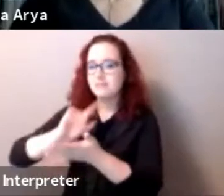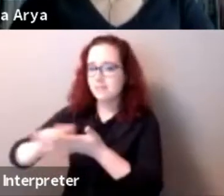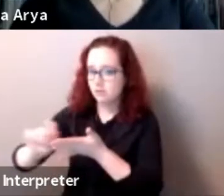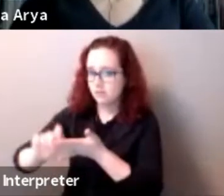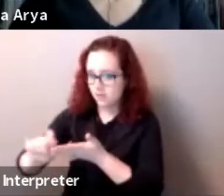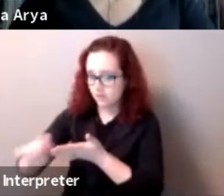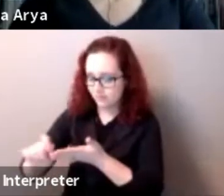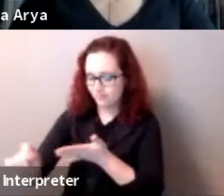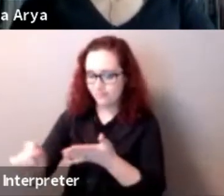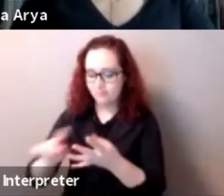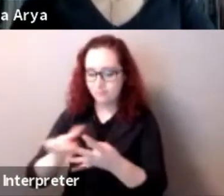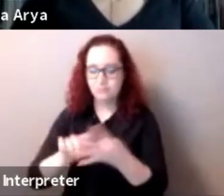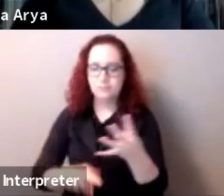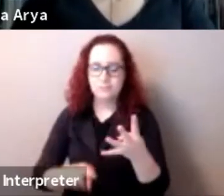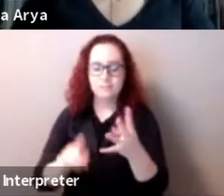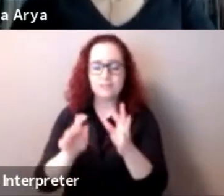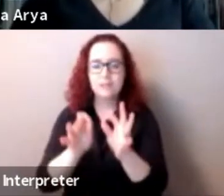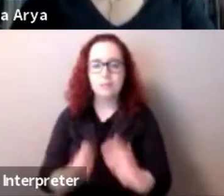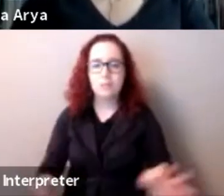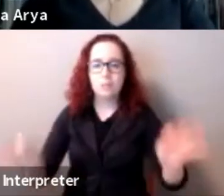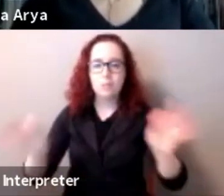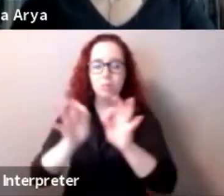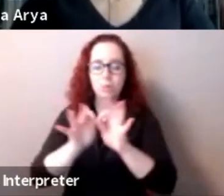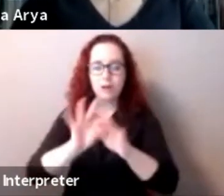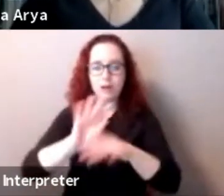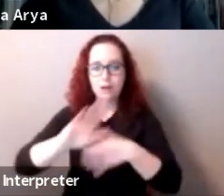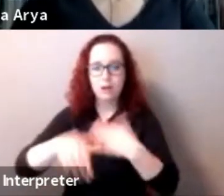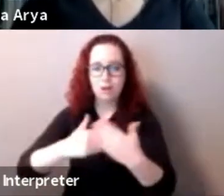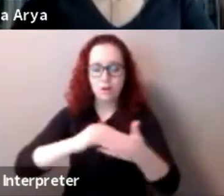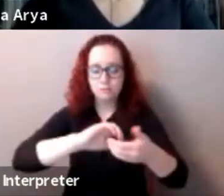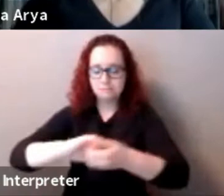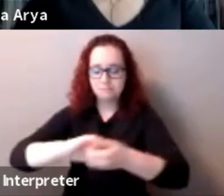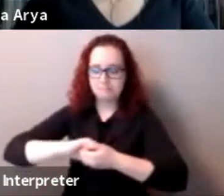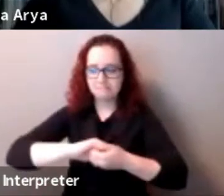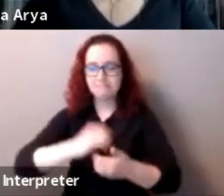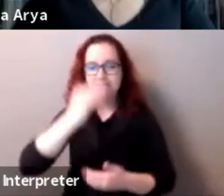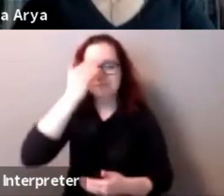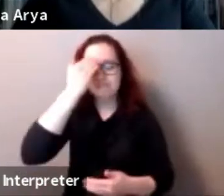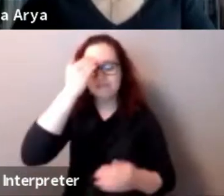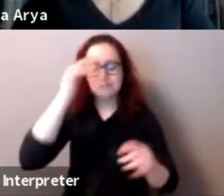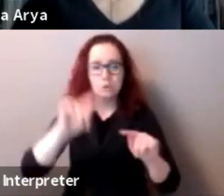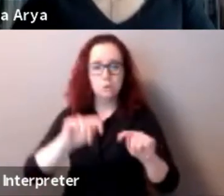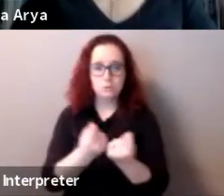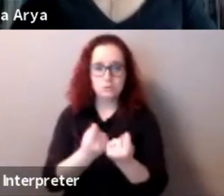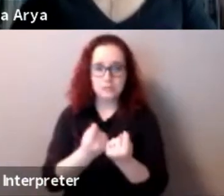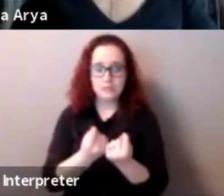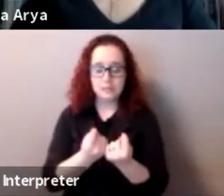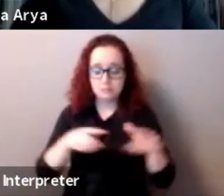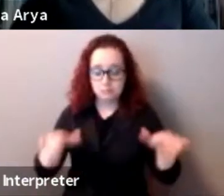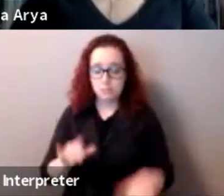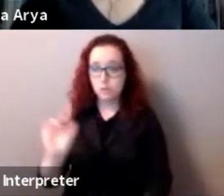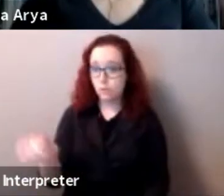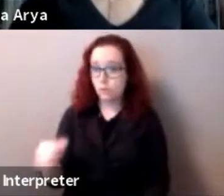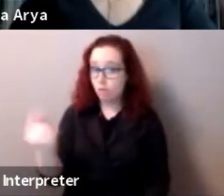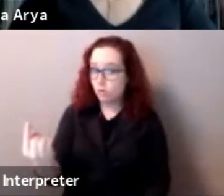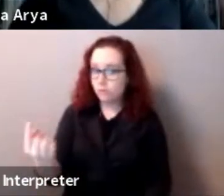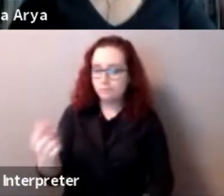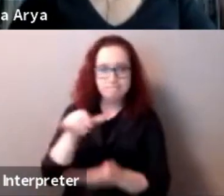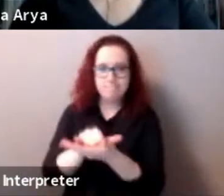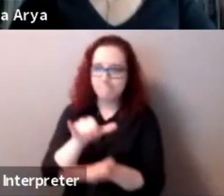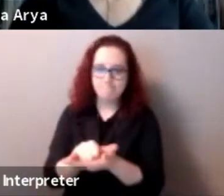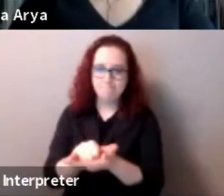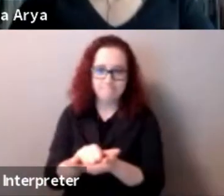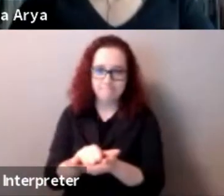formation, very important that everybody knows that there is a team. You cannot do these things by yourself. So building the